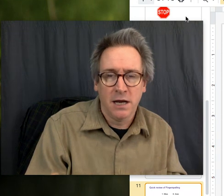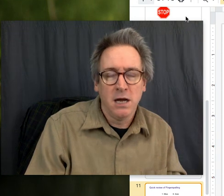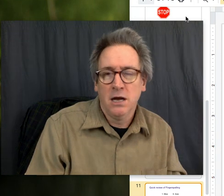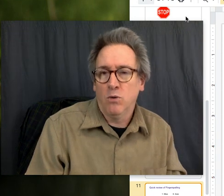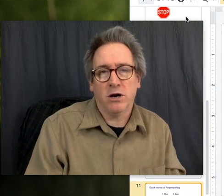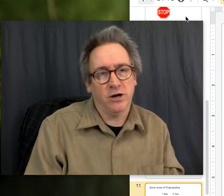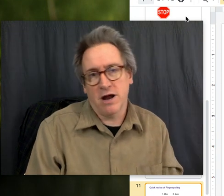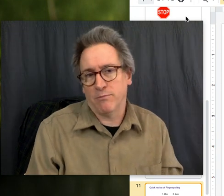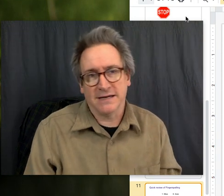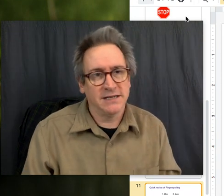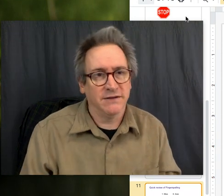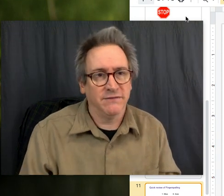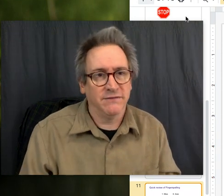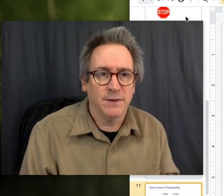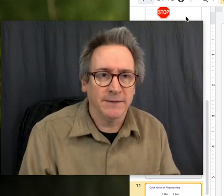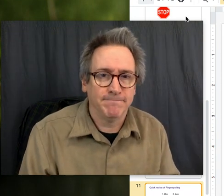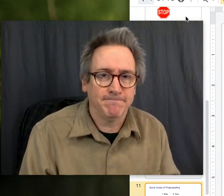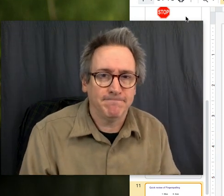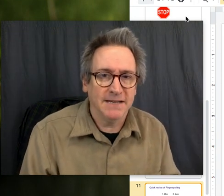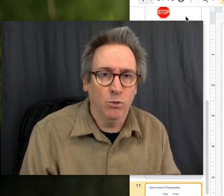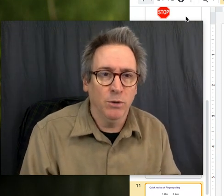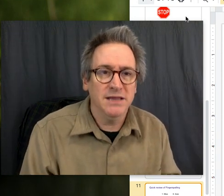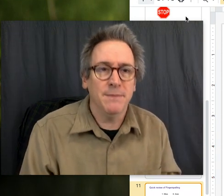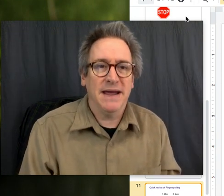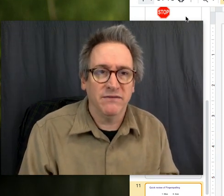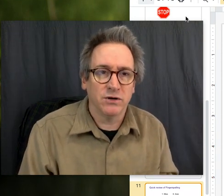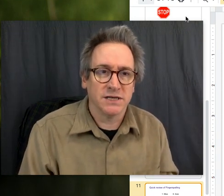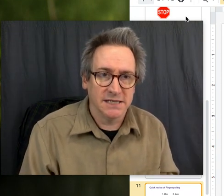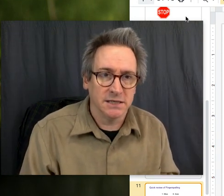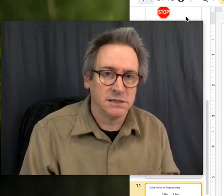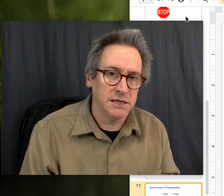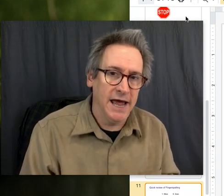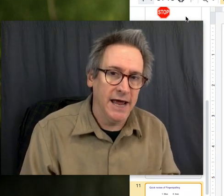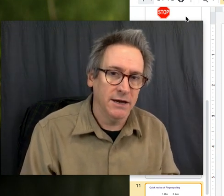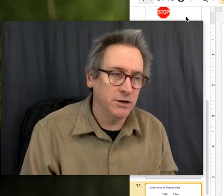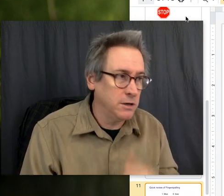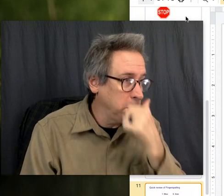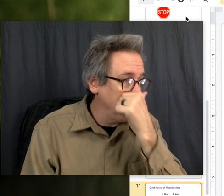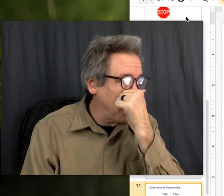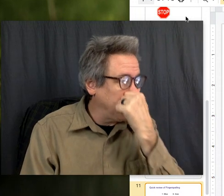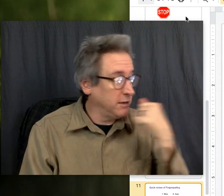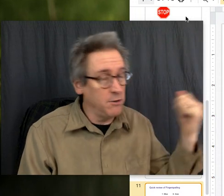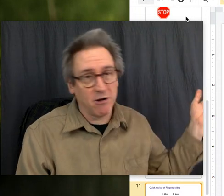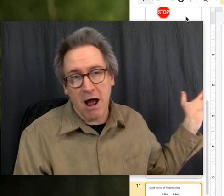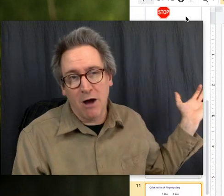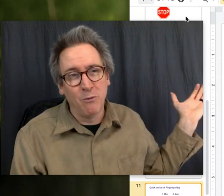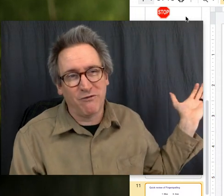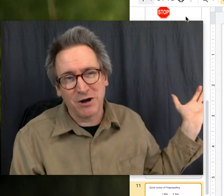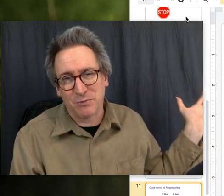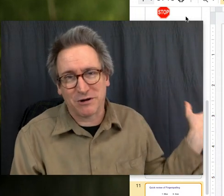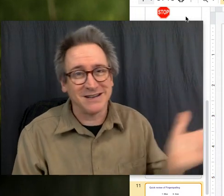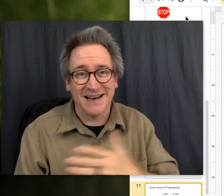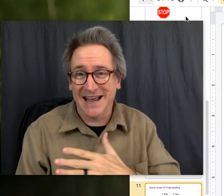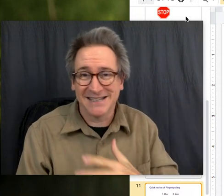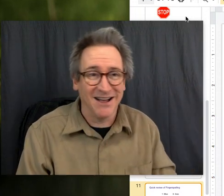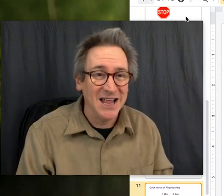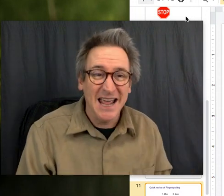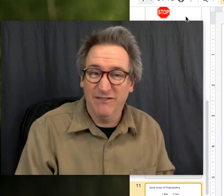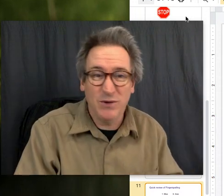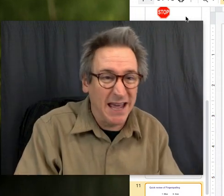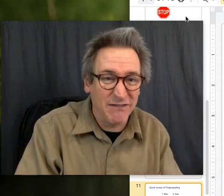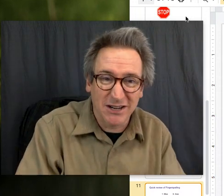holiday, where you're not practicing finger spelling. It will be the bane of your existence. And no matter how far you progress in